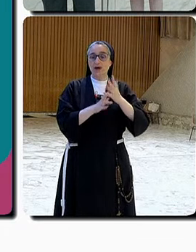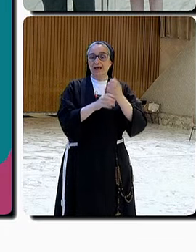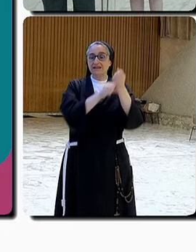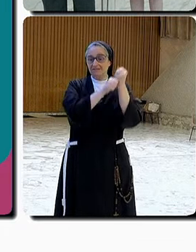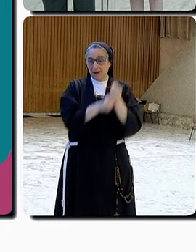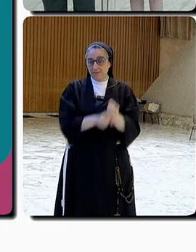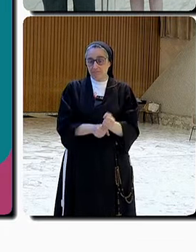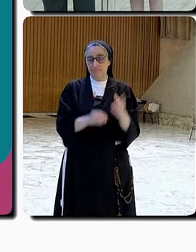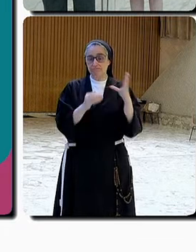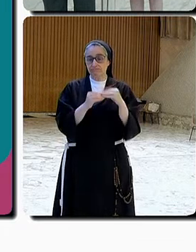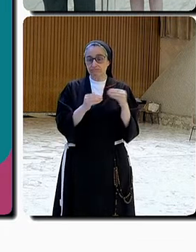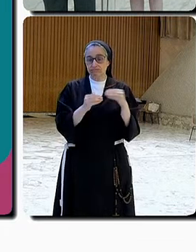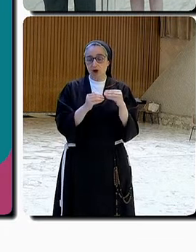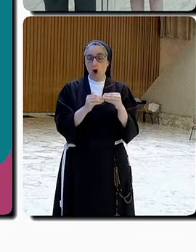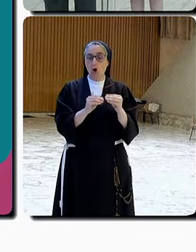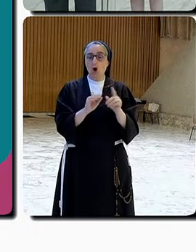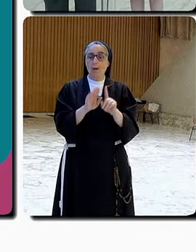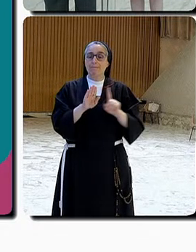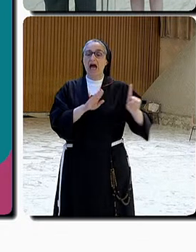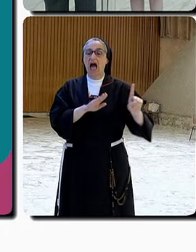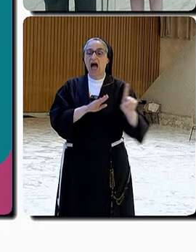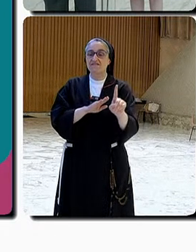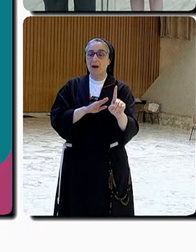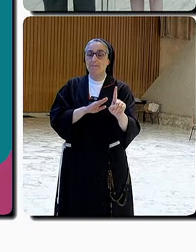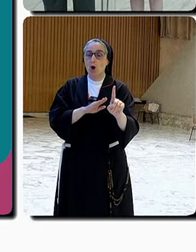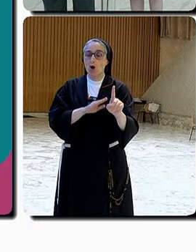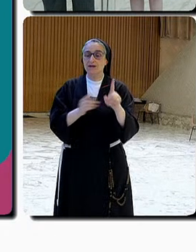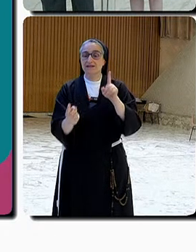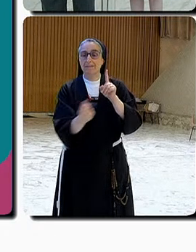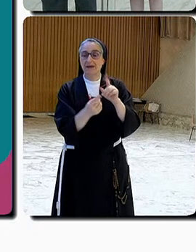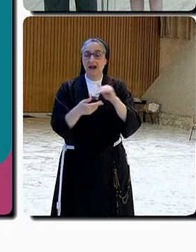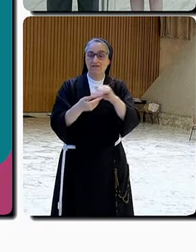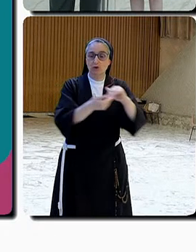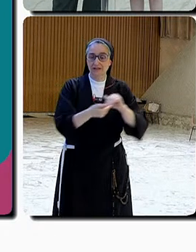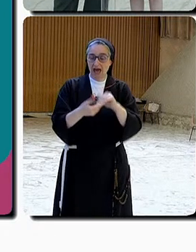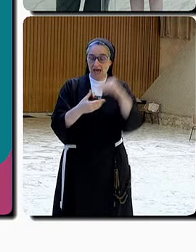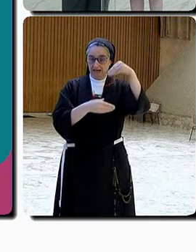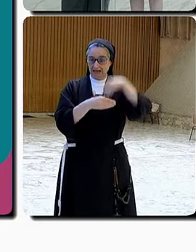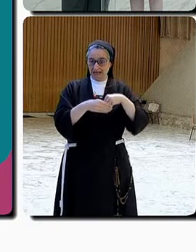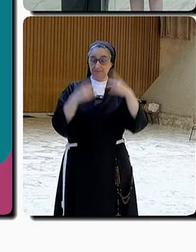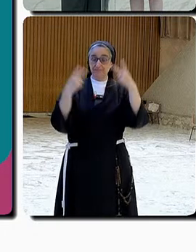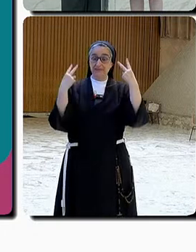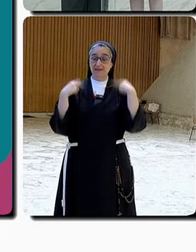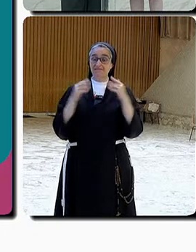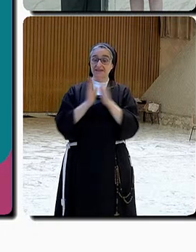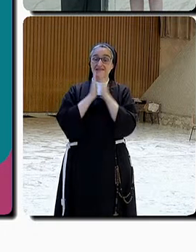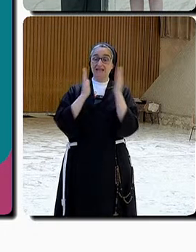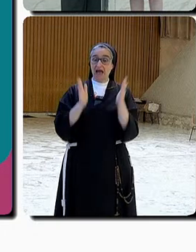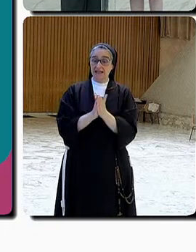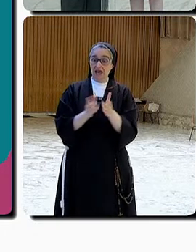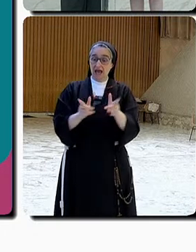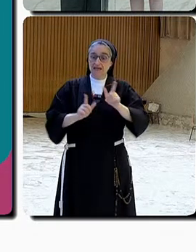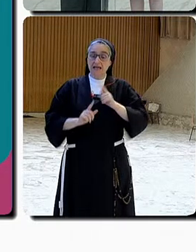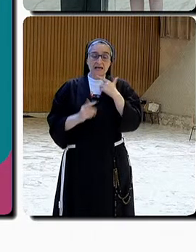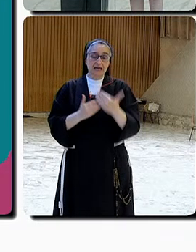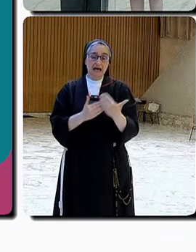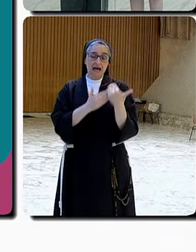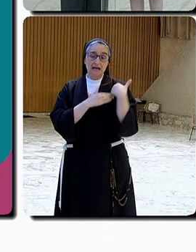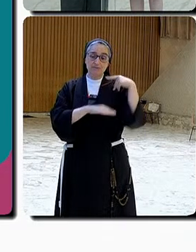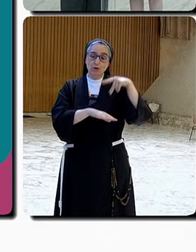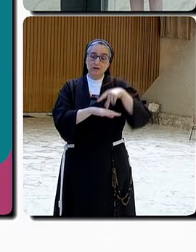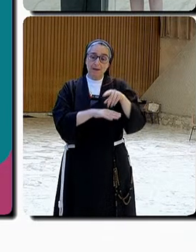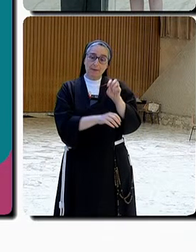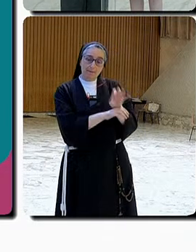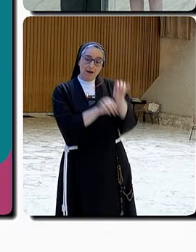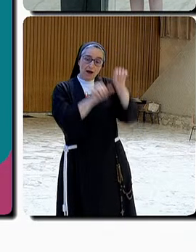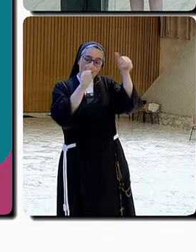in a hurting world. The Liturgy of Domestic Church Life gives parish ministers the tools they need to help every family